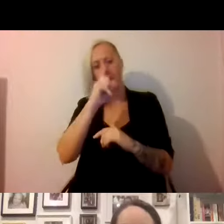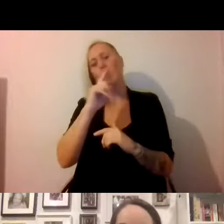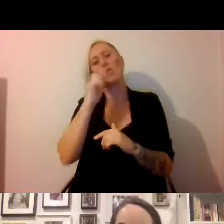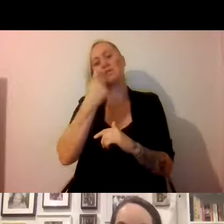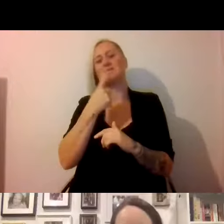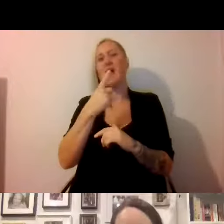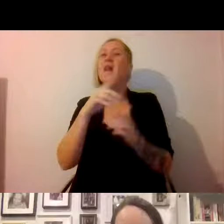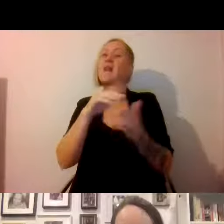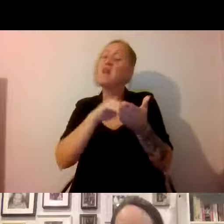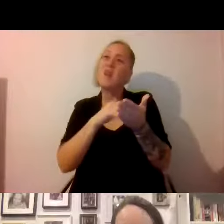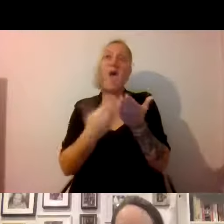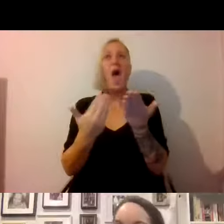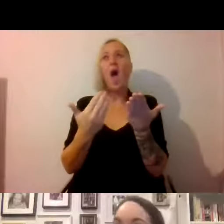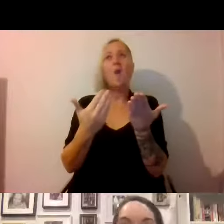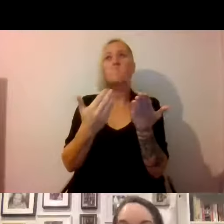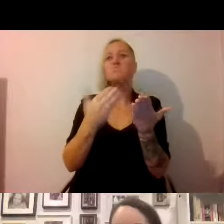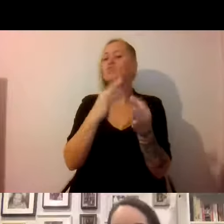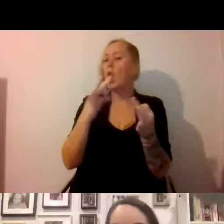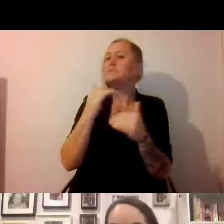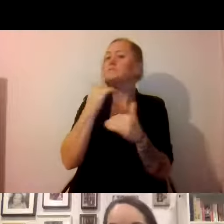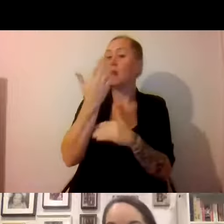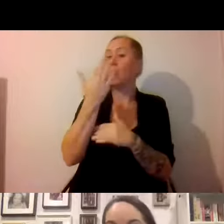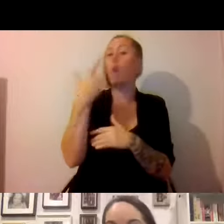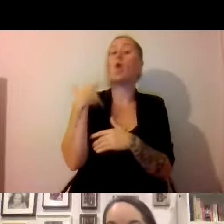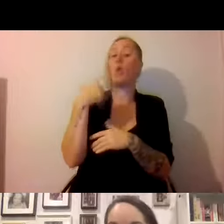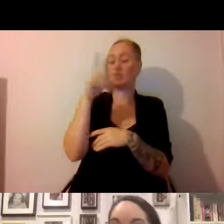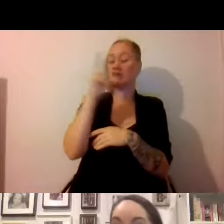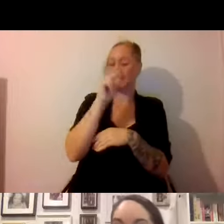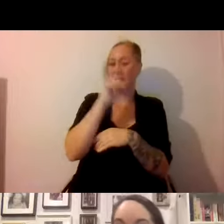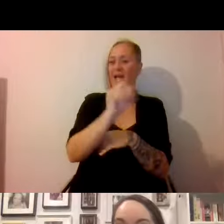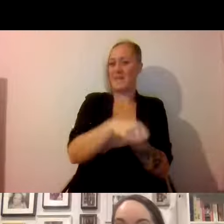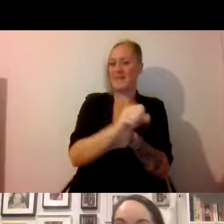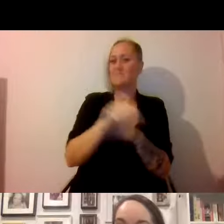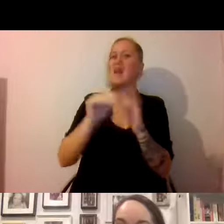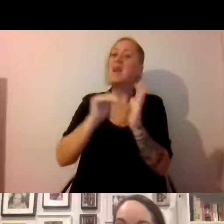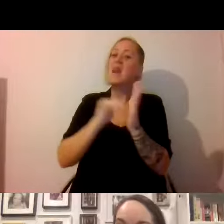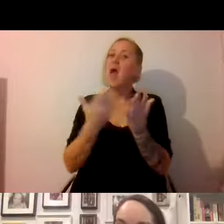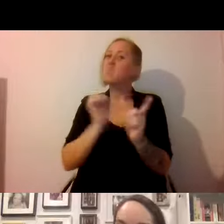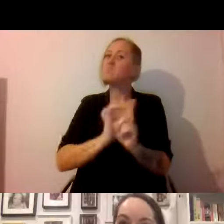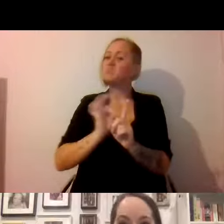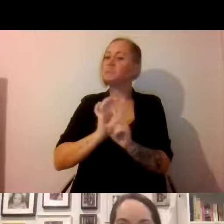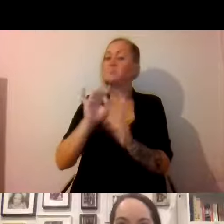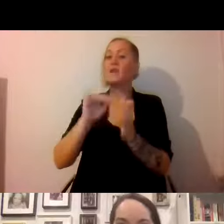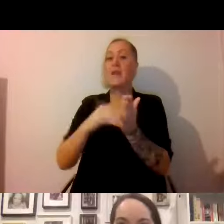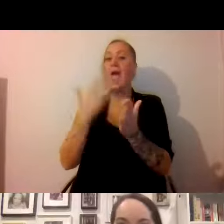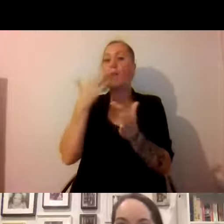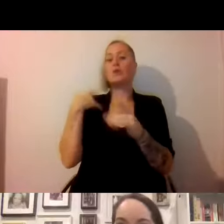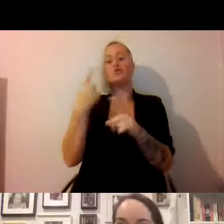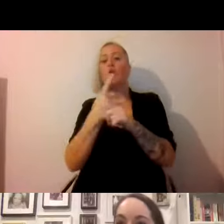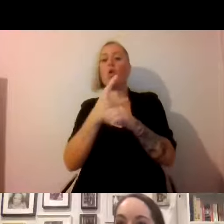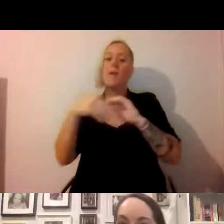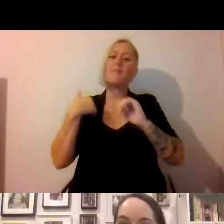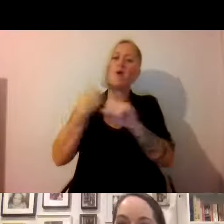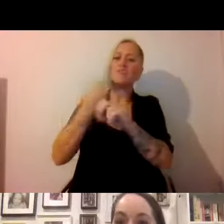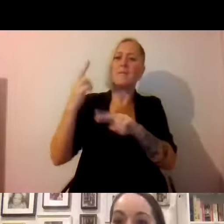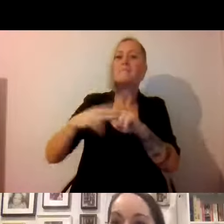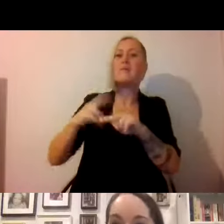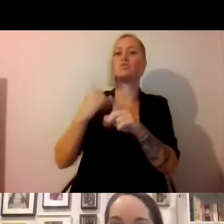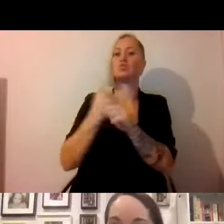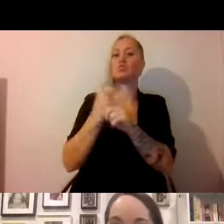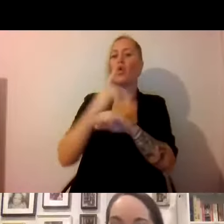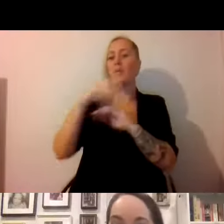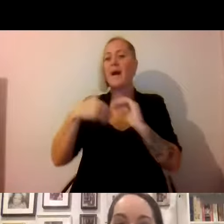tend to hear as much of that. When I sign in public or when I'm speaking about my grandparents, a lot of people sort of sit upright and they mention the